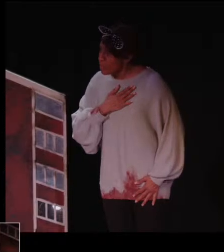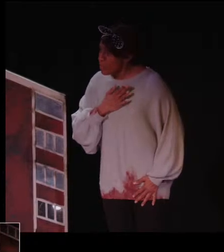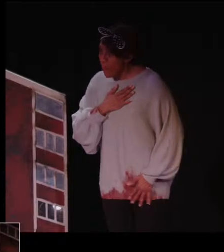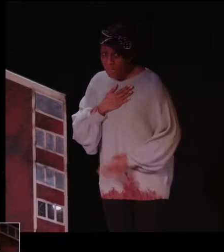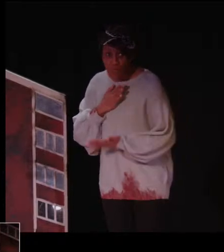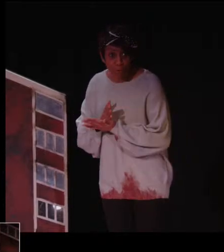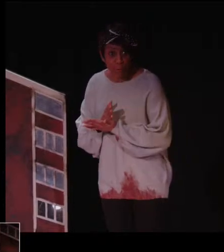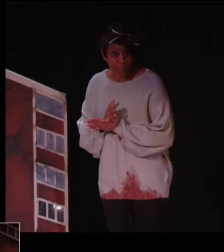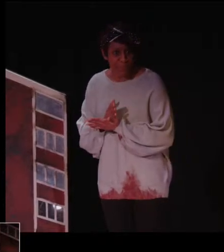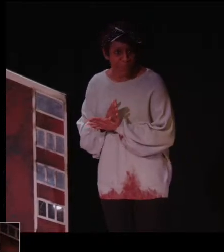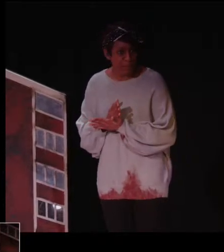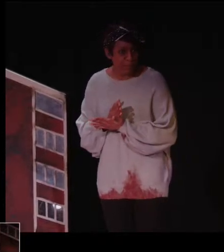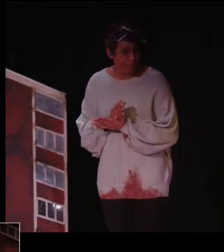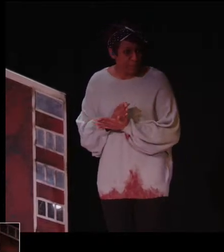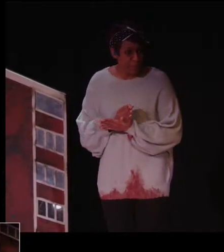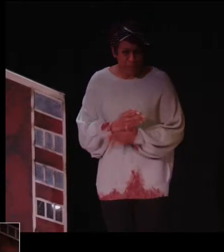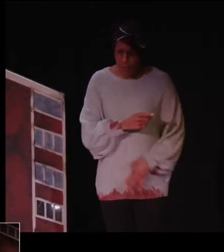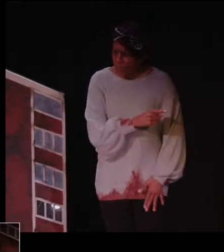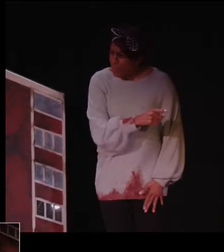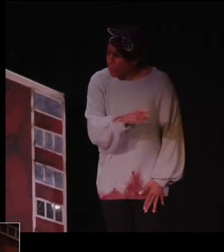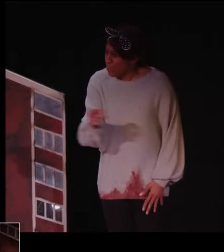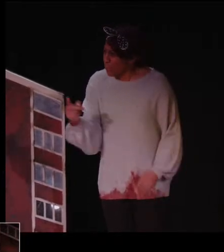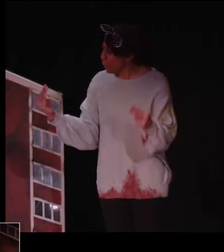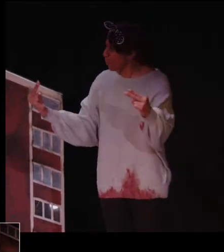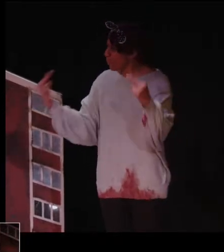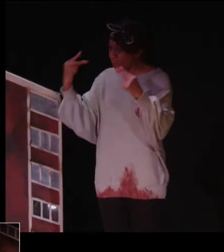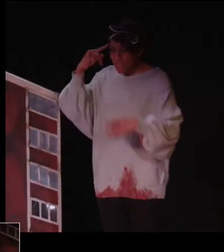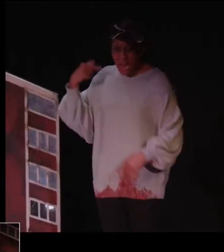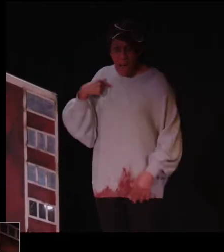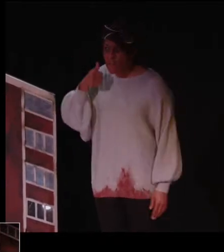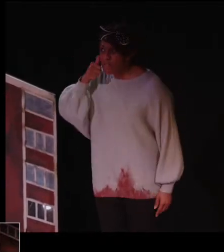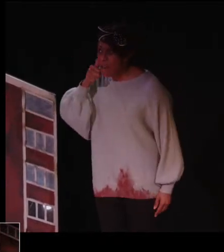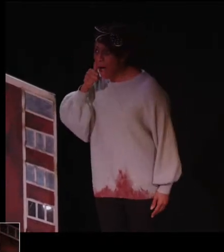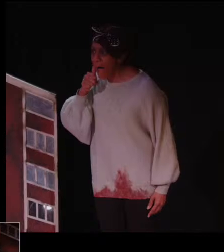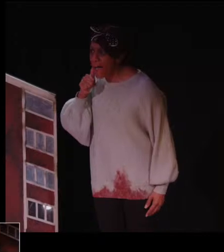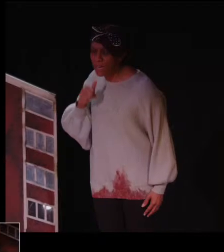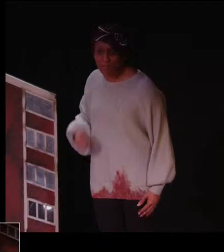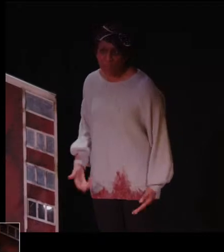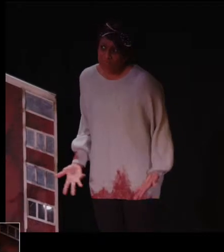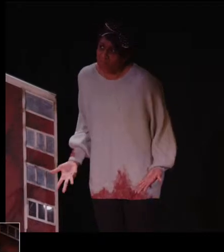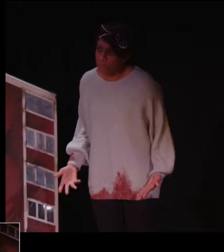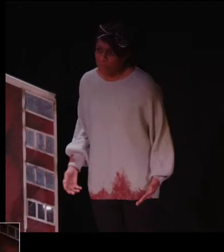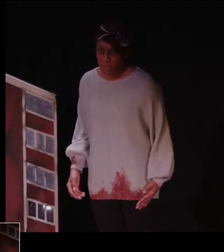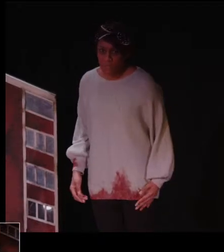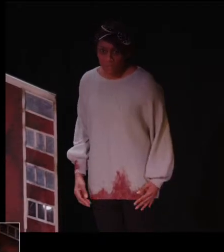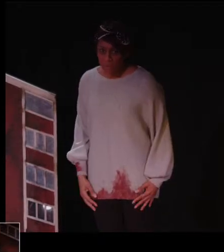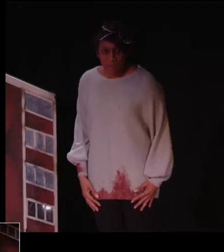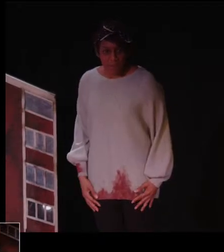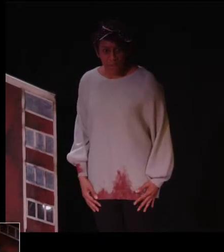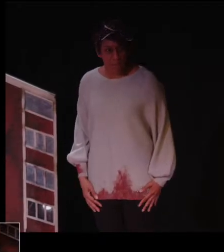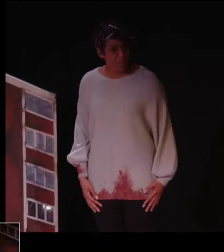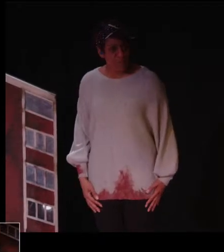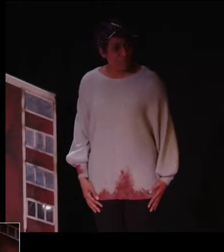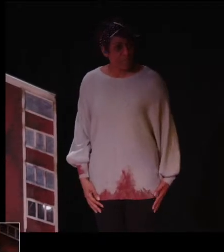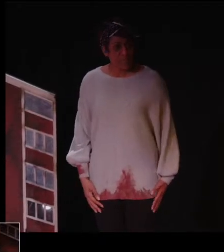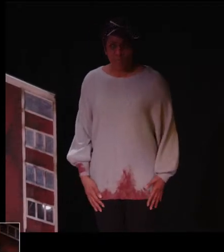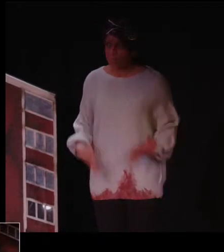not guilty. My integrity, being heard as